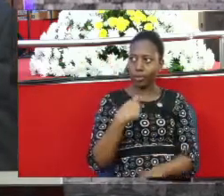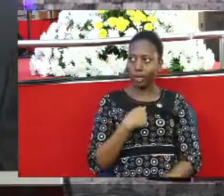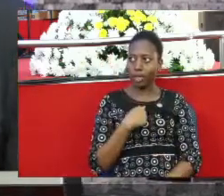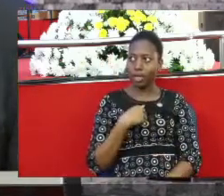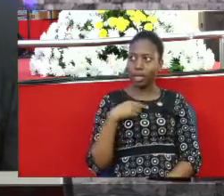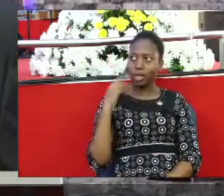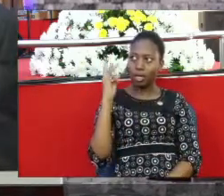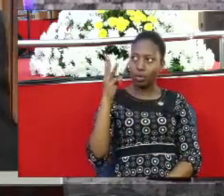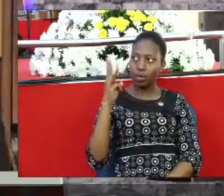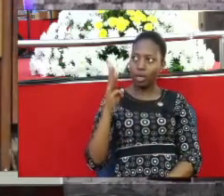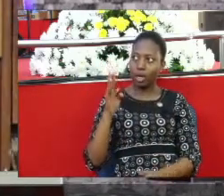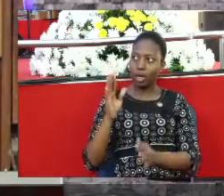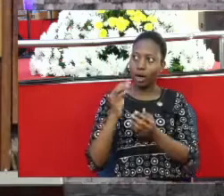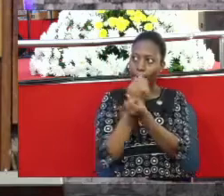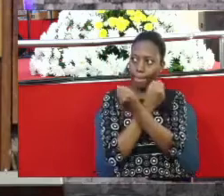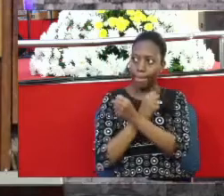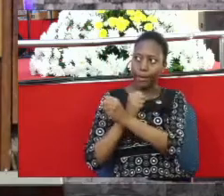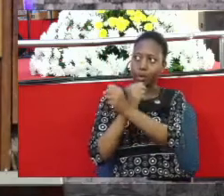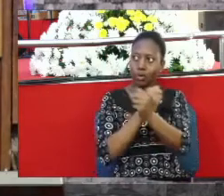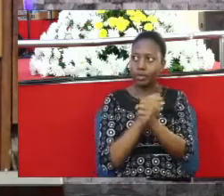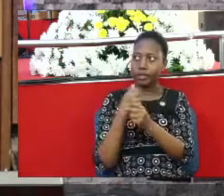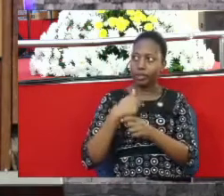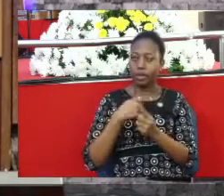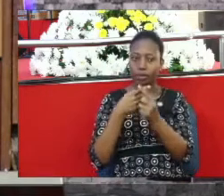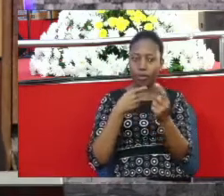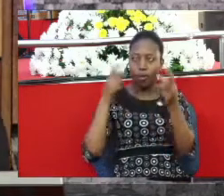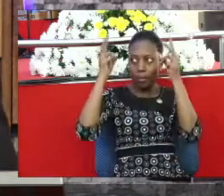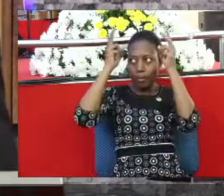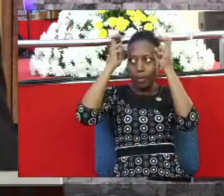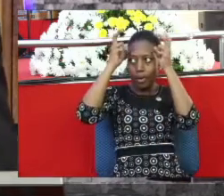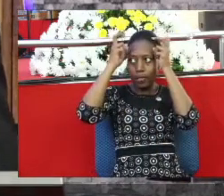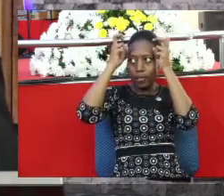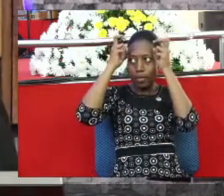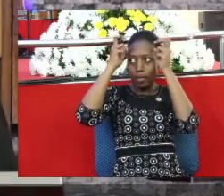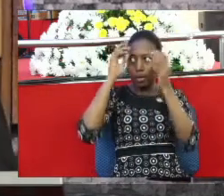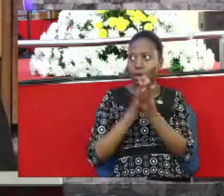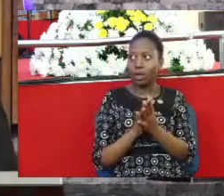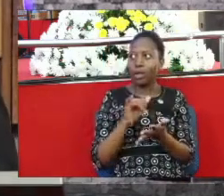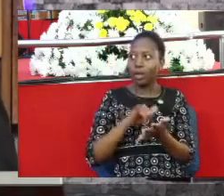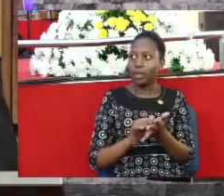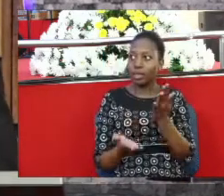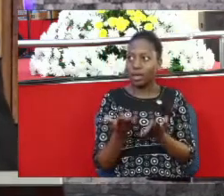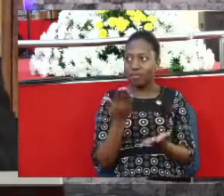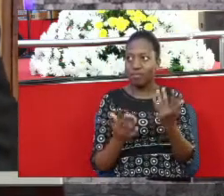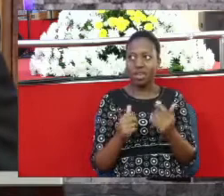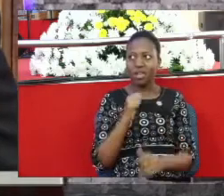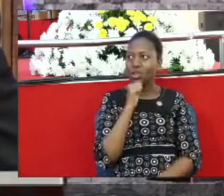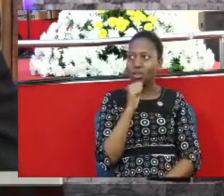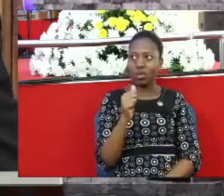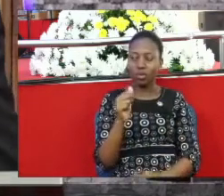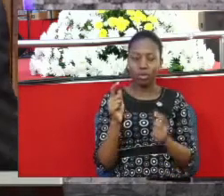from evil, that I may not cause pain. So God granted him what he